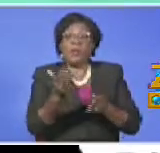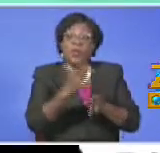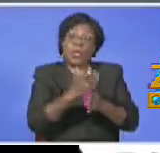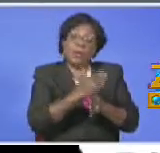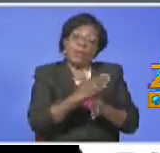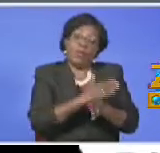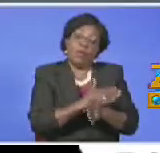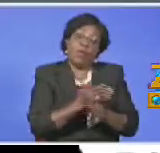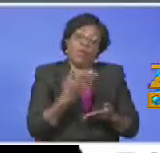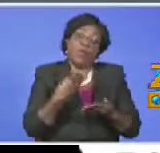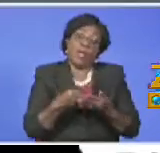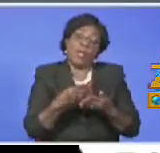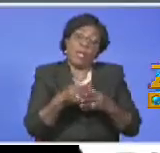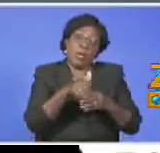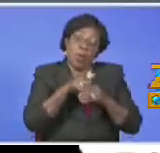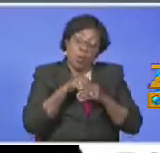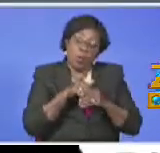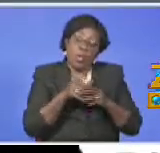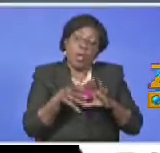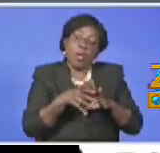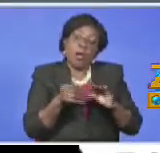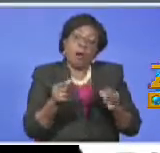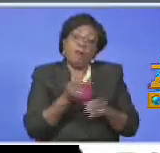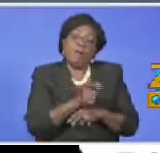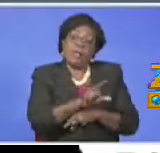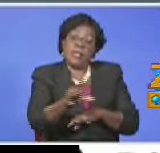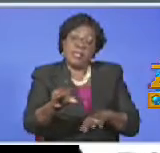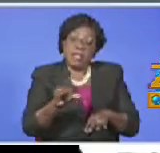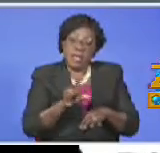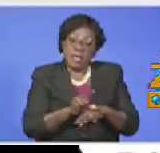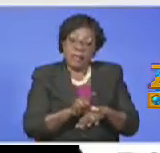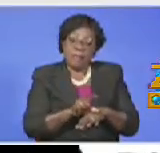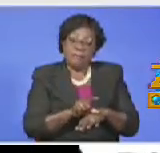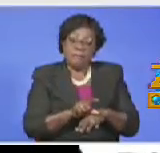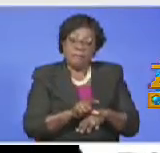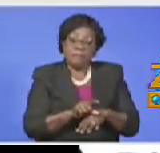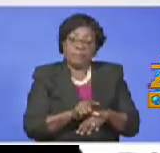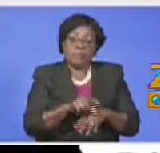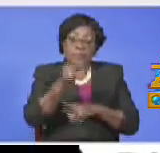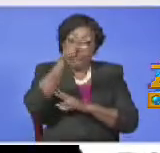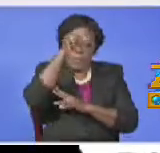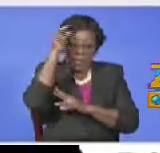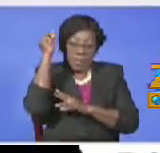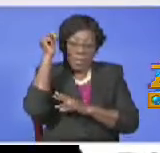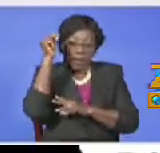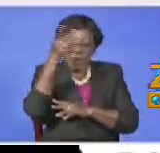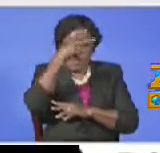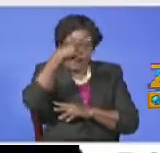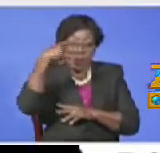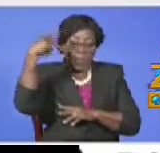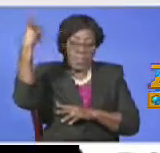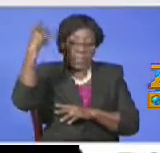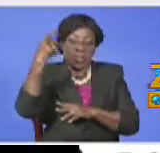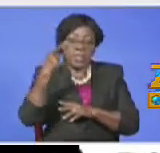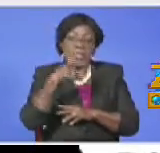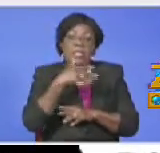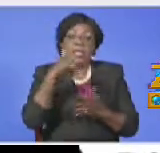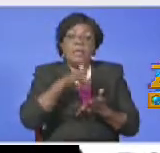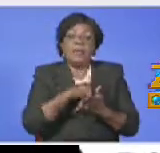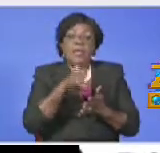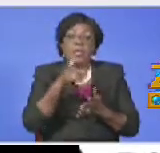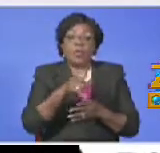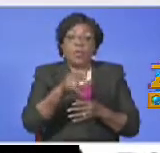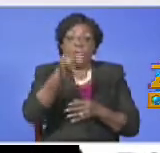improve wealth and ownership for Bahamians with such resort, the government's policy are those Crown lands